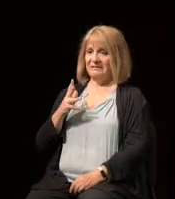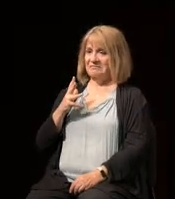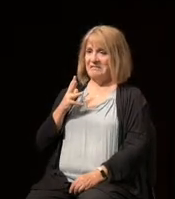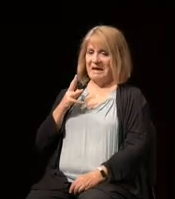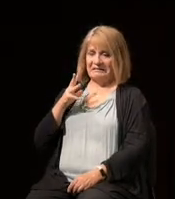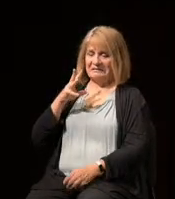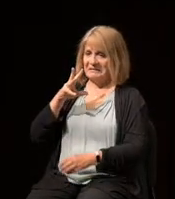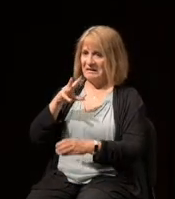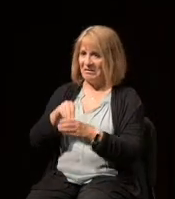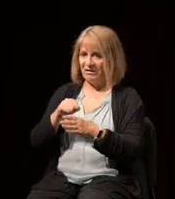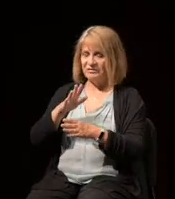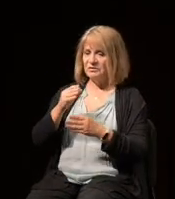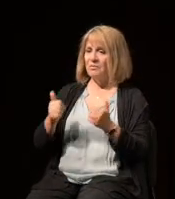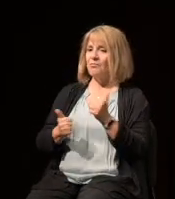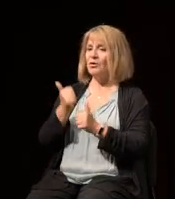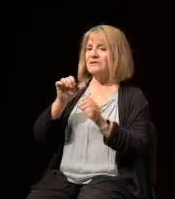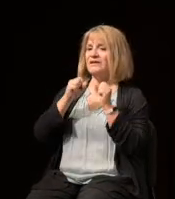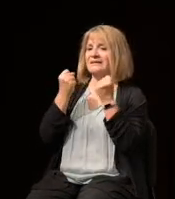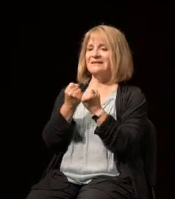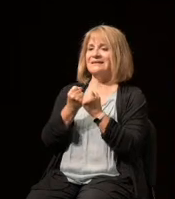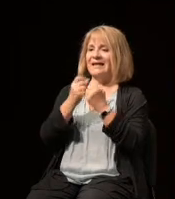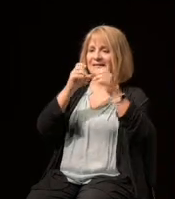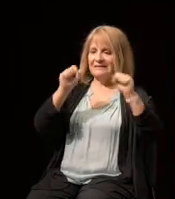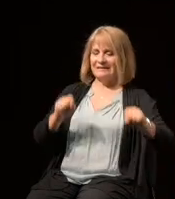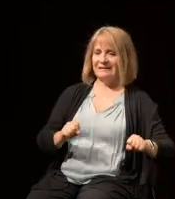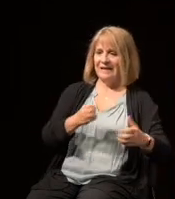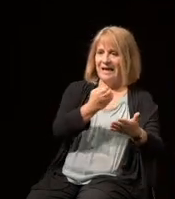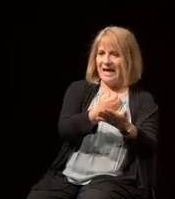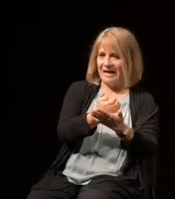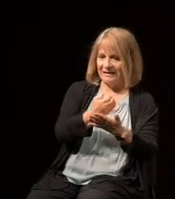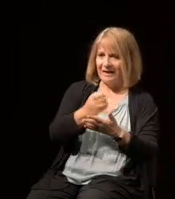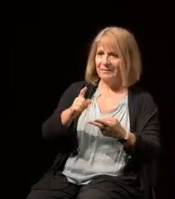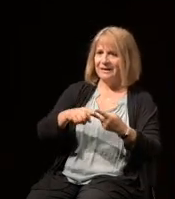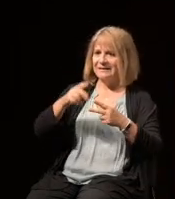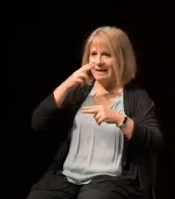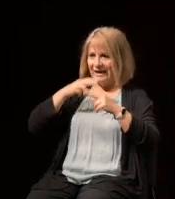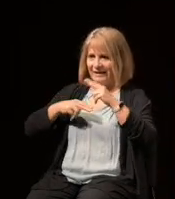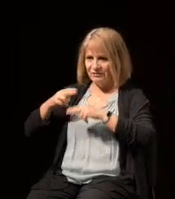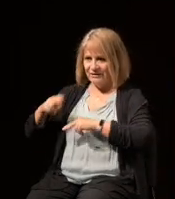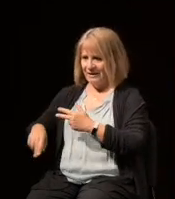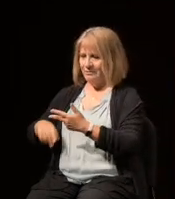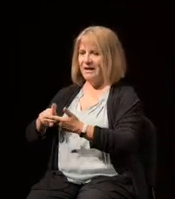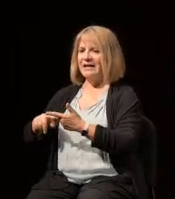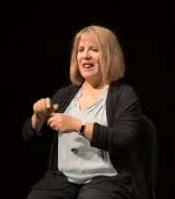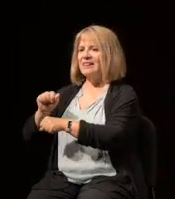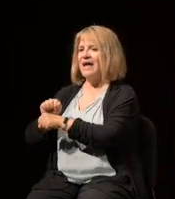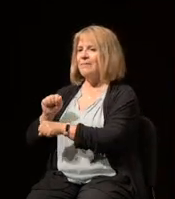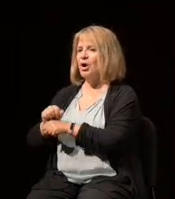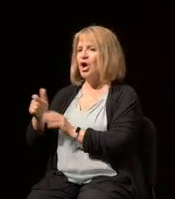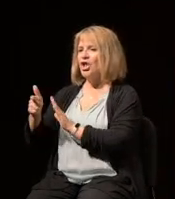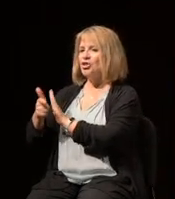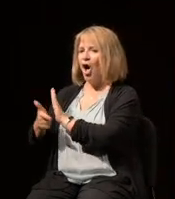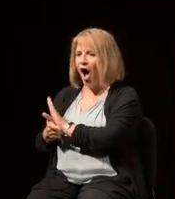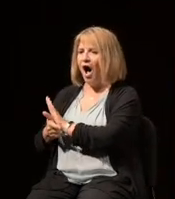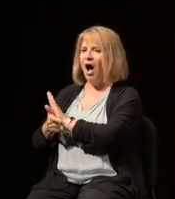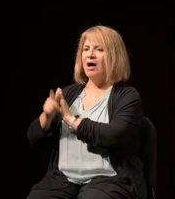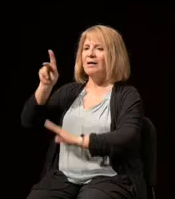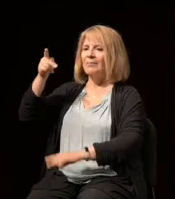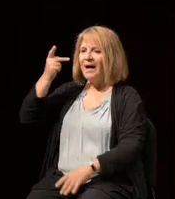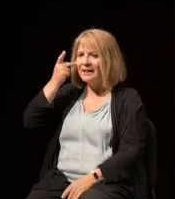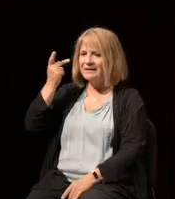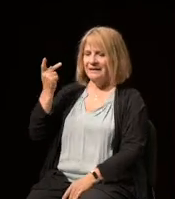societal systems, including economics, entertainment, labor, law,